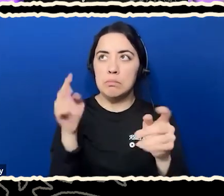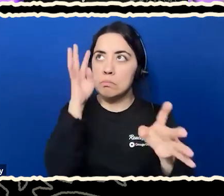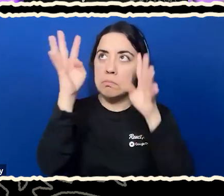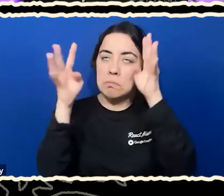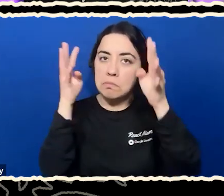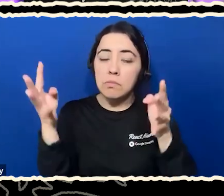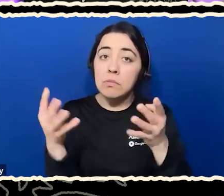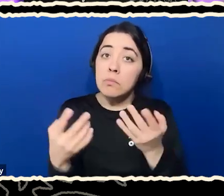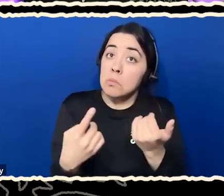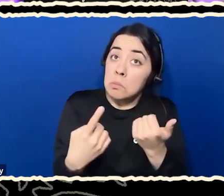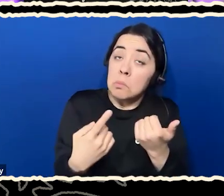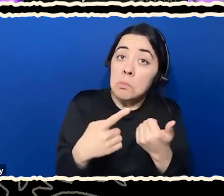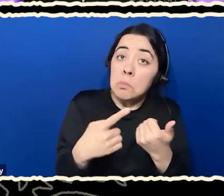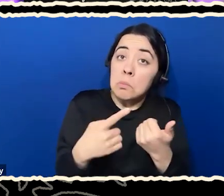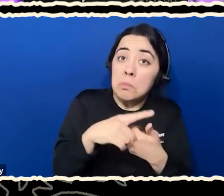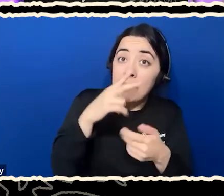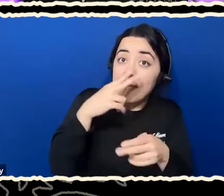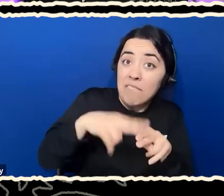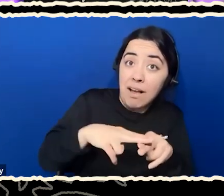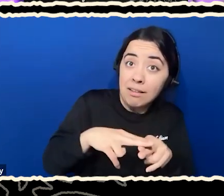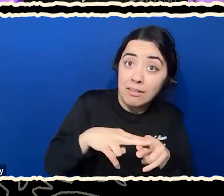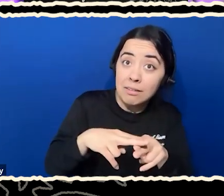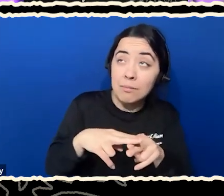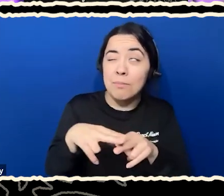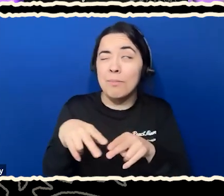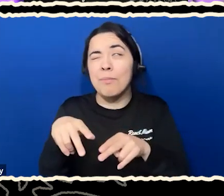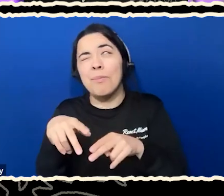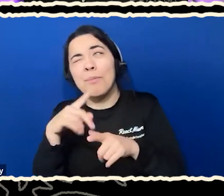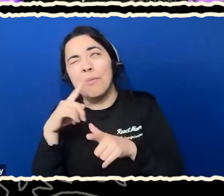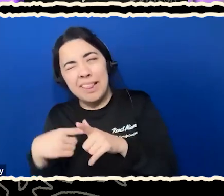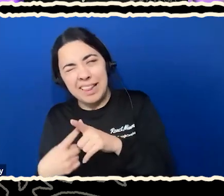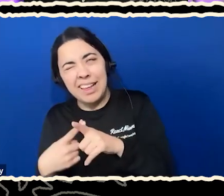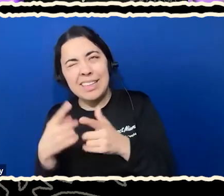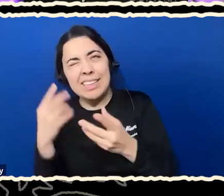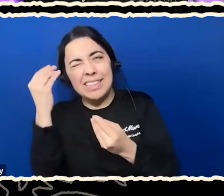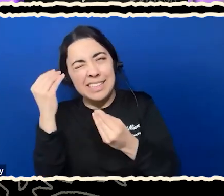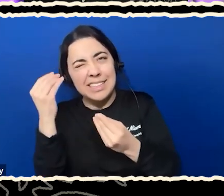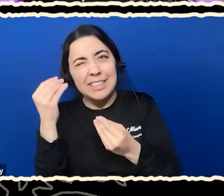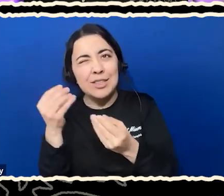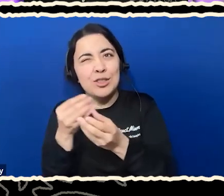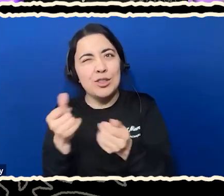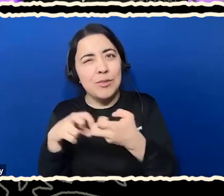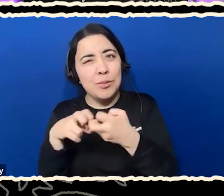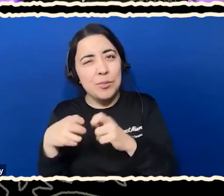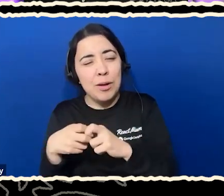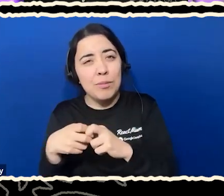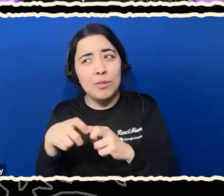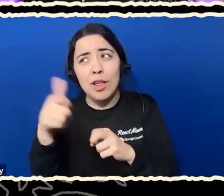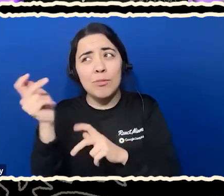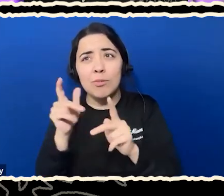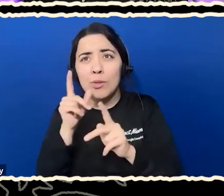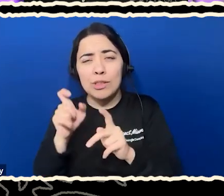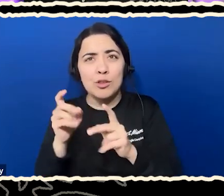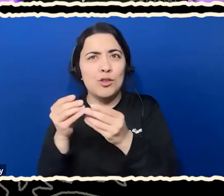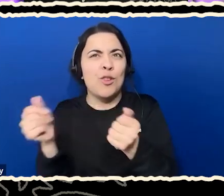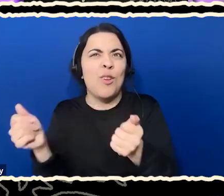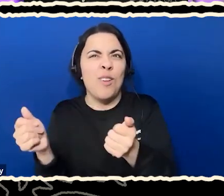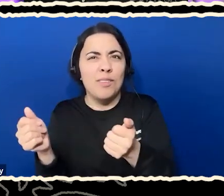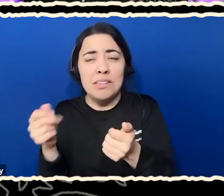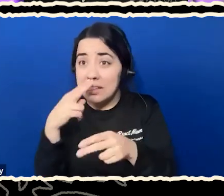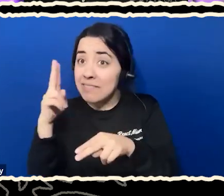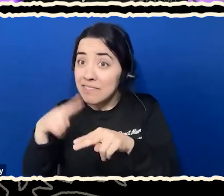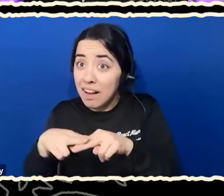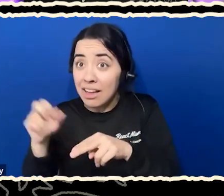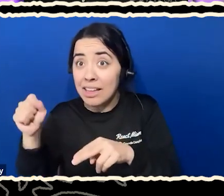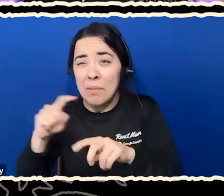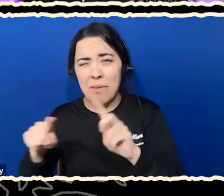fun. On the other hand, you're solving problems no one's ever solved before. And that's super fun too, but also